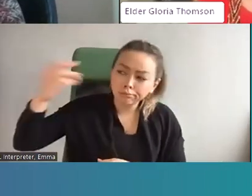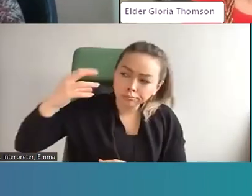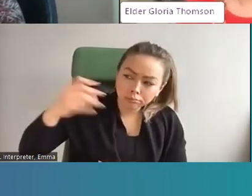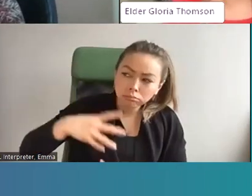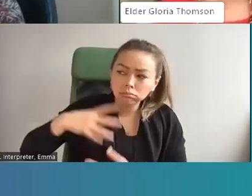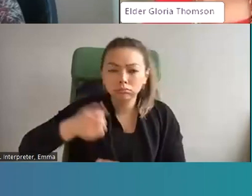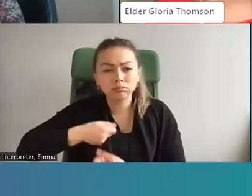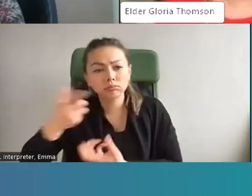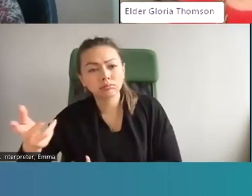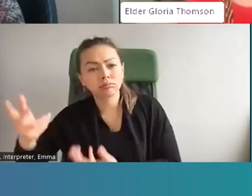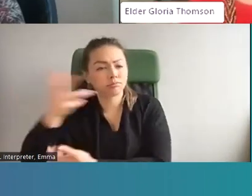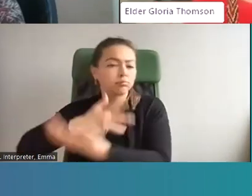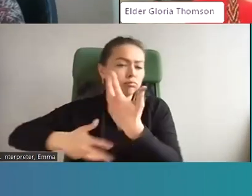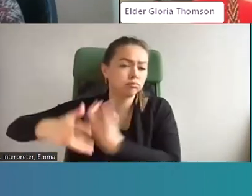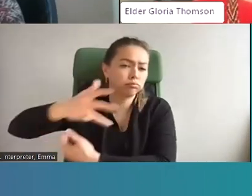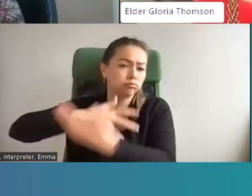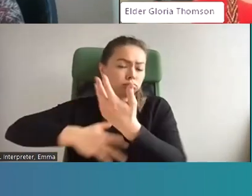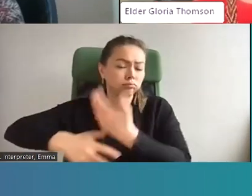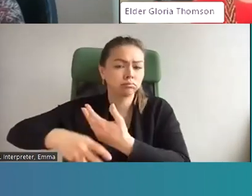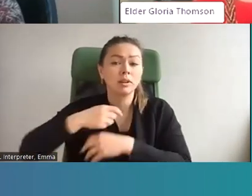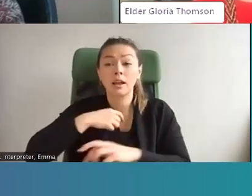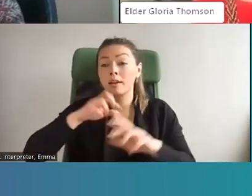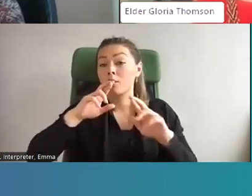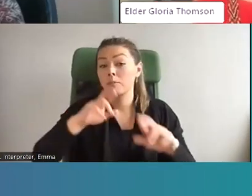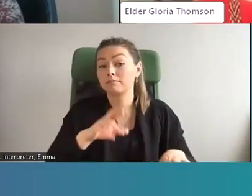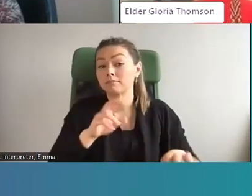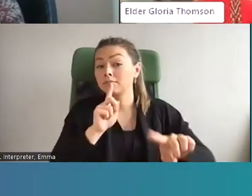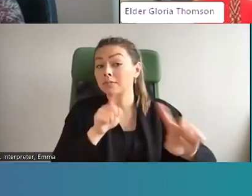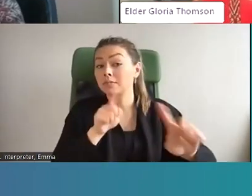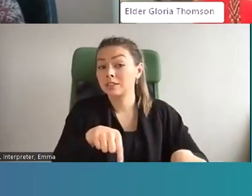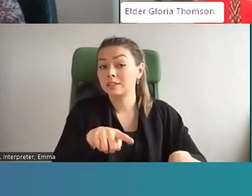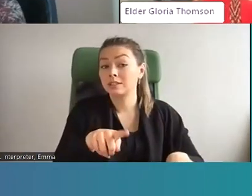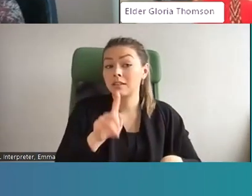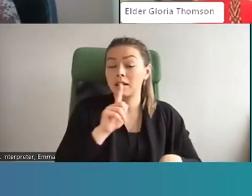lives. And I hope that answers your question there, Anonymous.